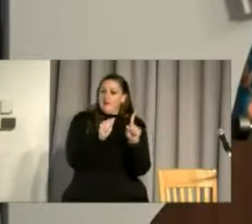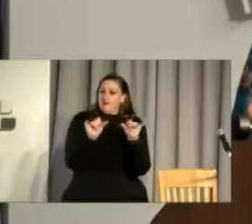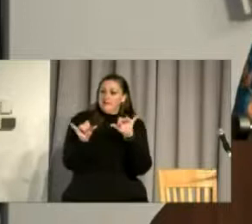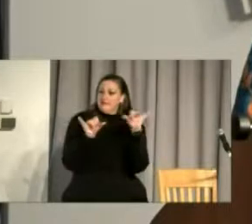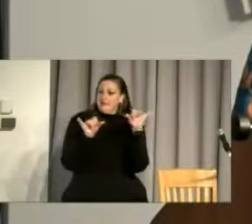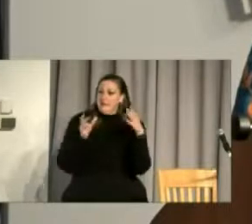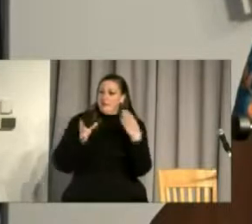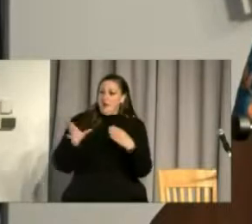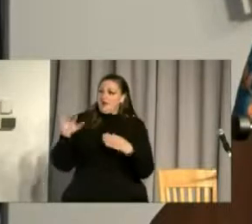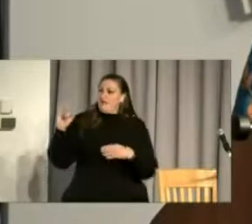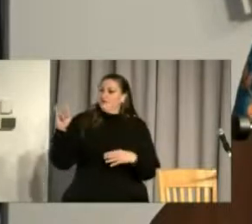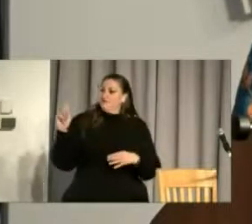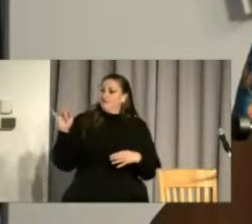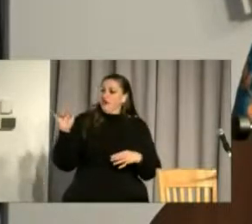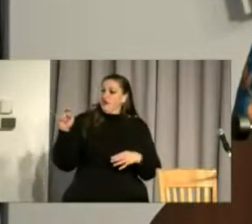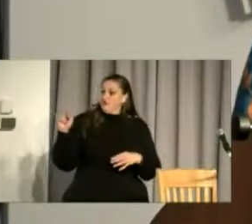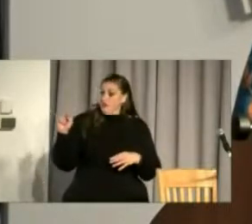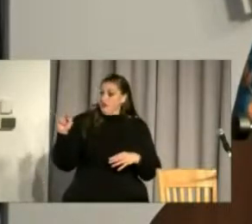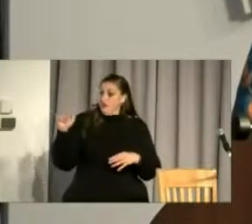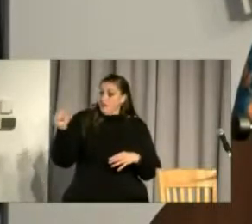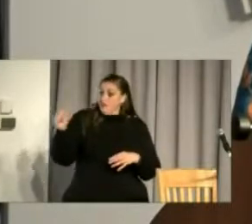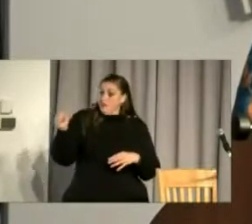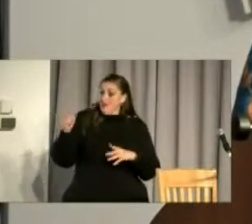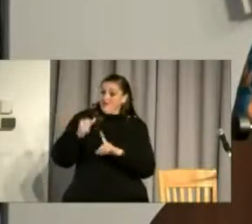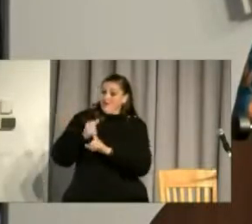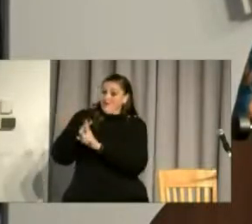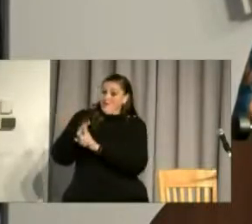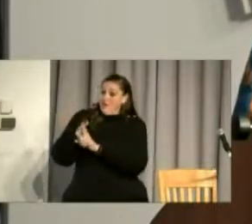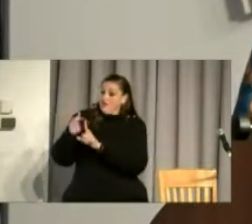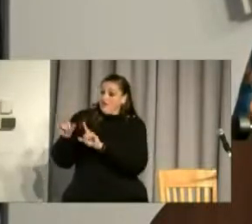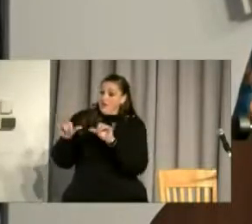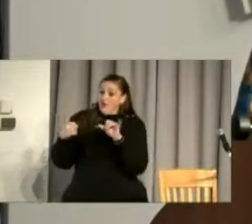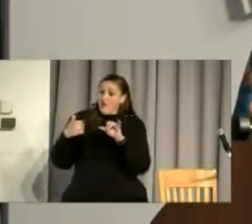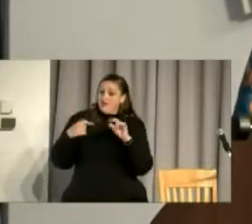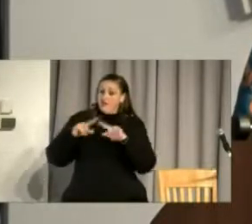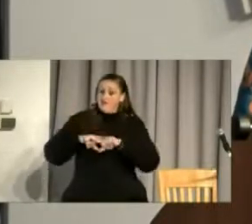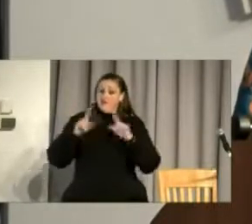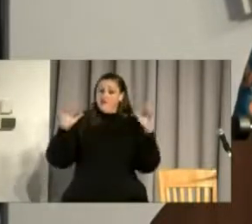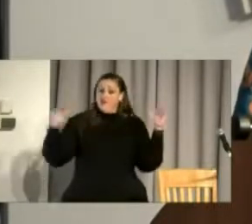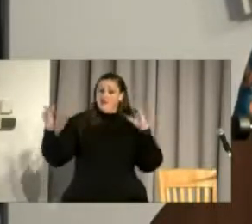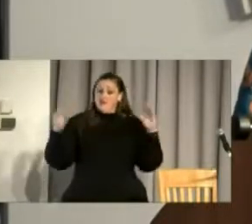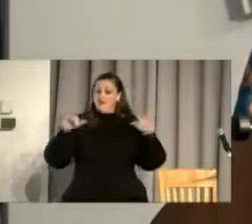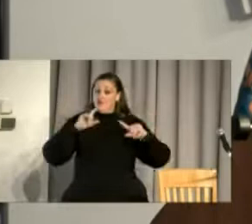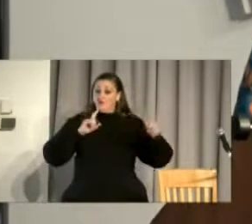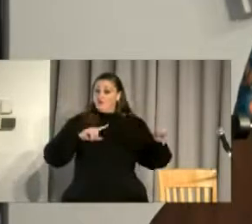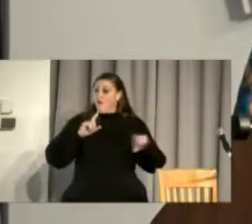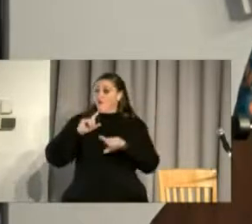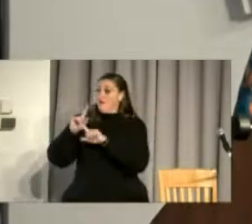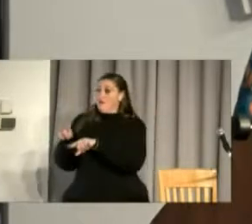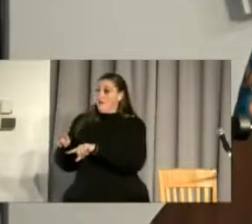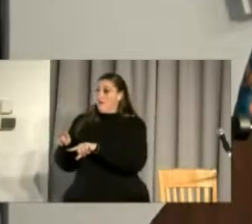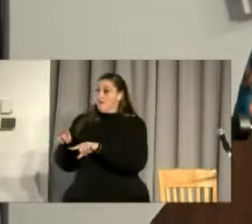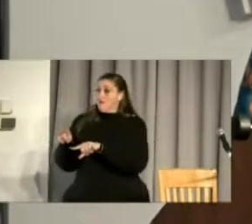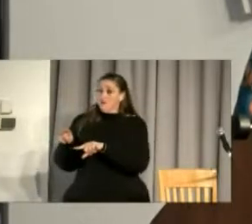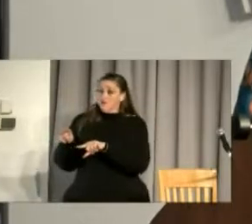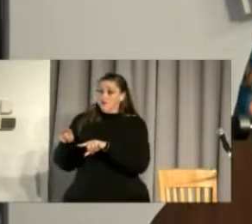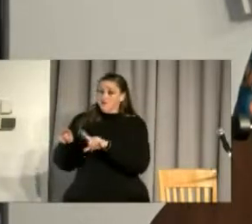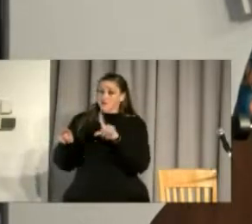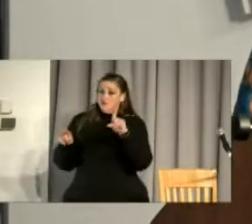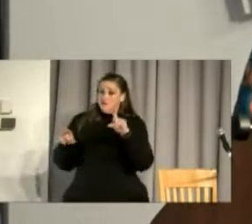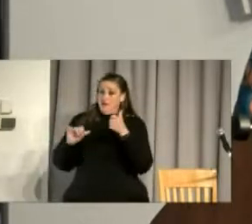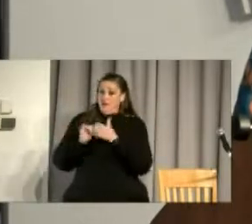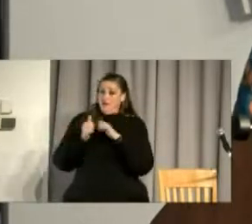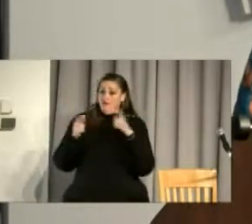the way that Jackson was impacted? And has there been a difference in the way that the governments have